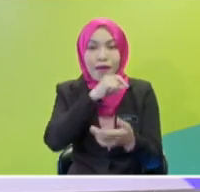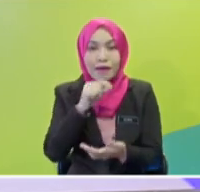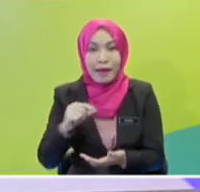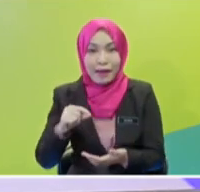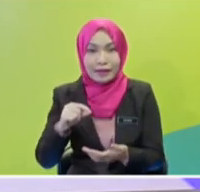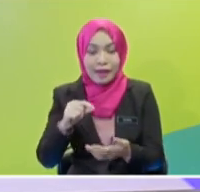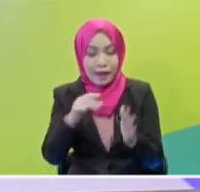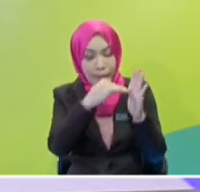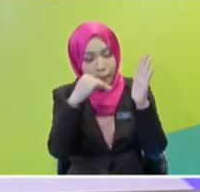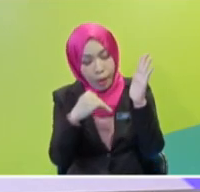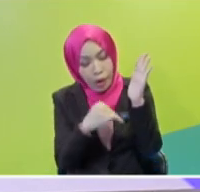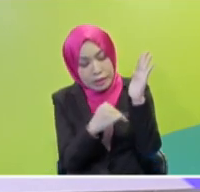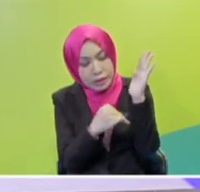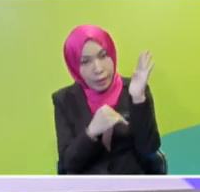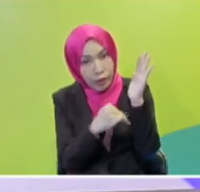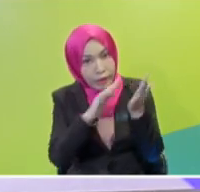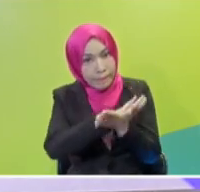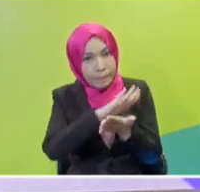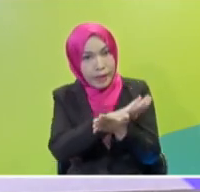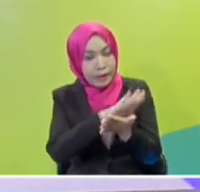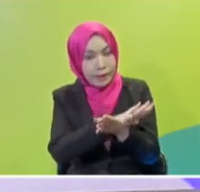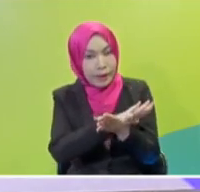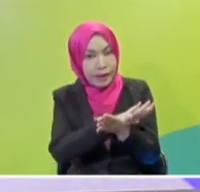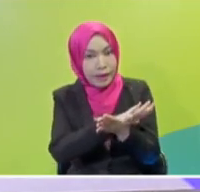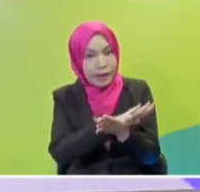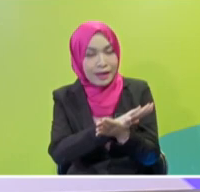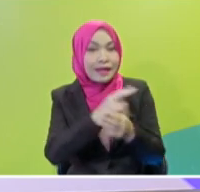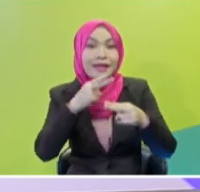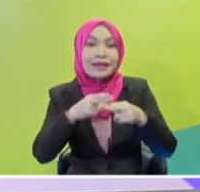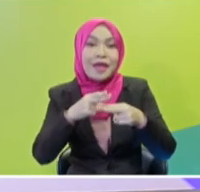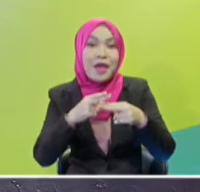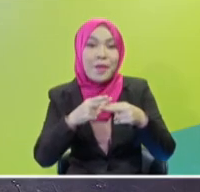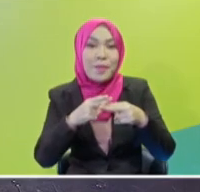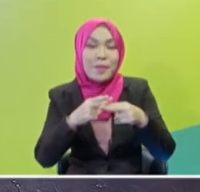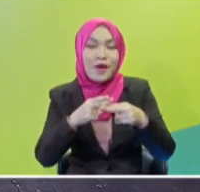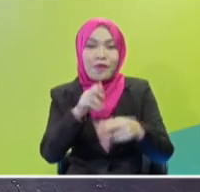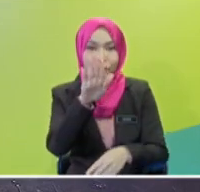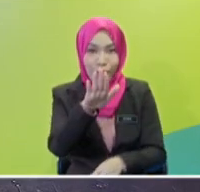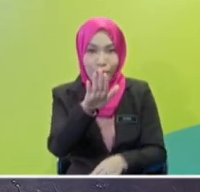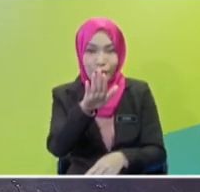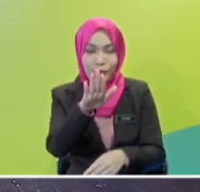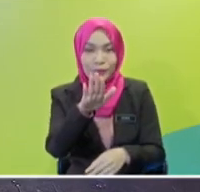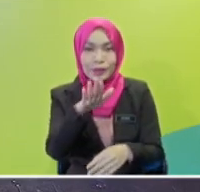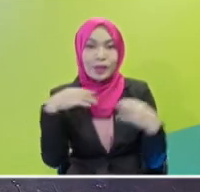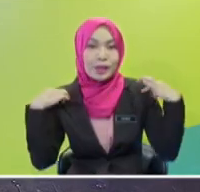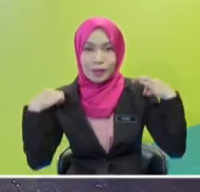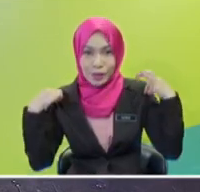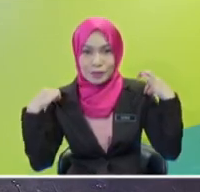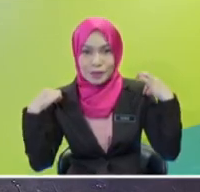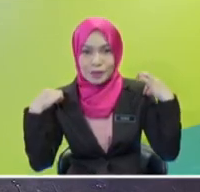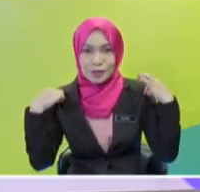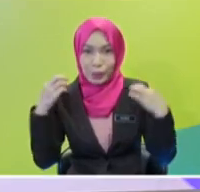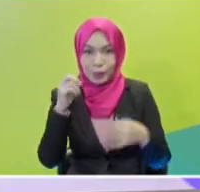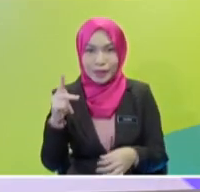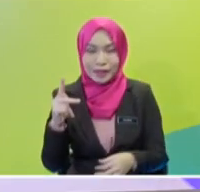Okay. Before that, what type of clothes is this? This is a dress.